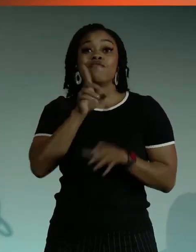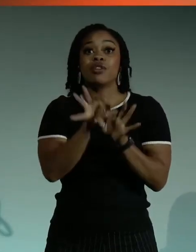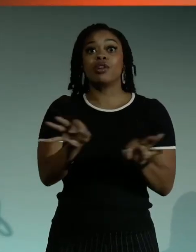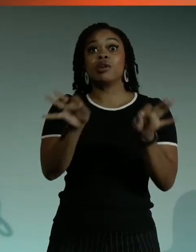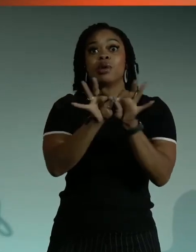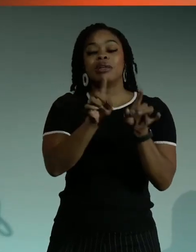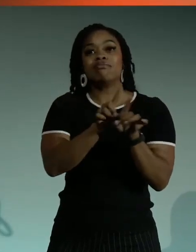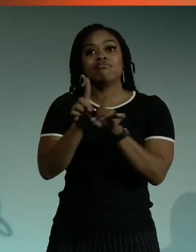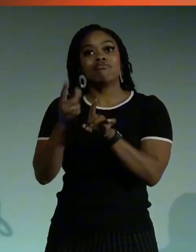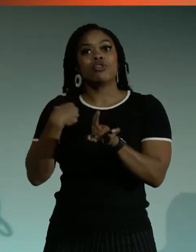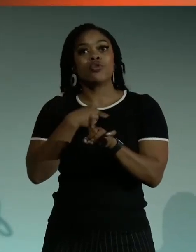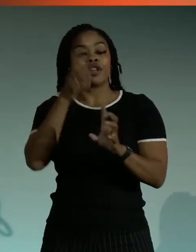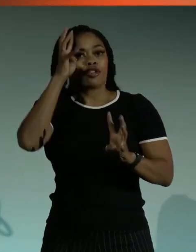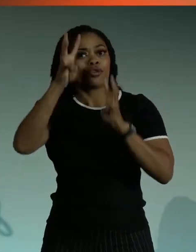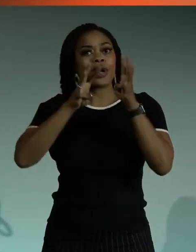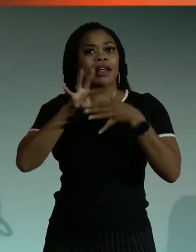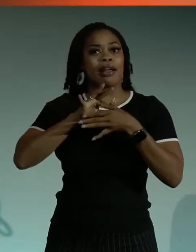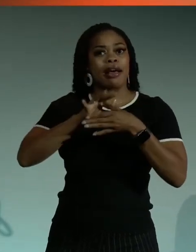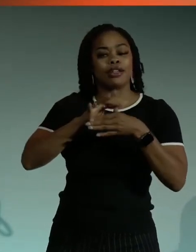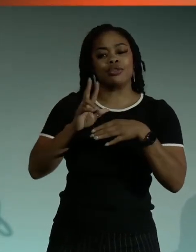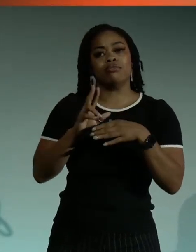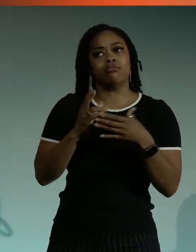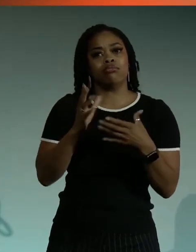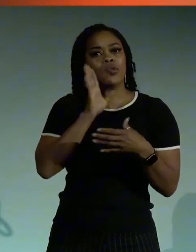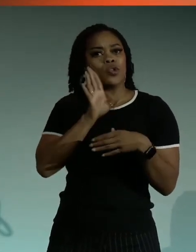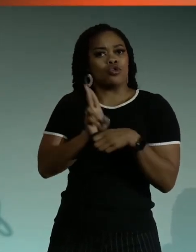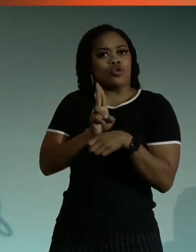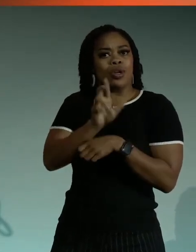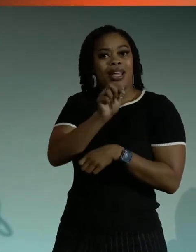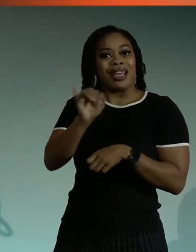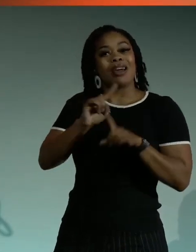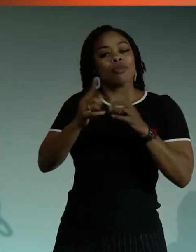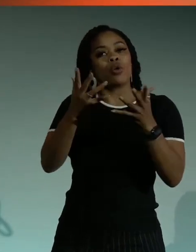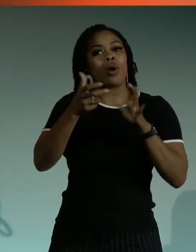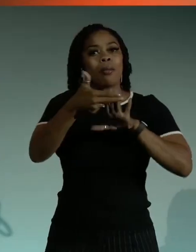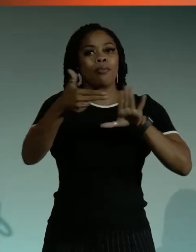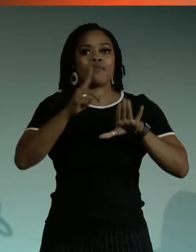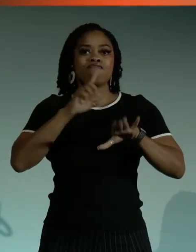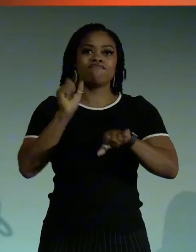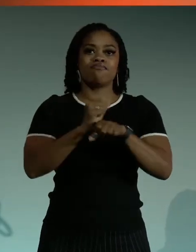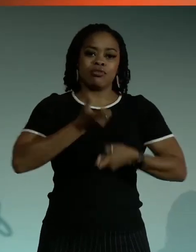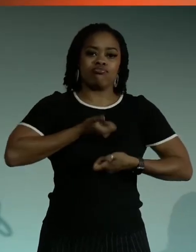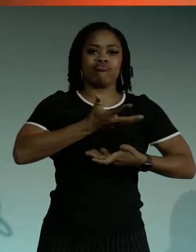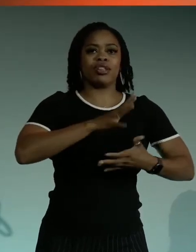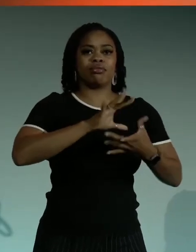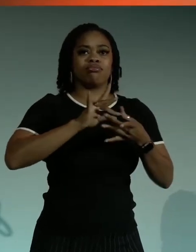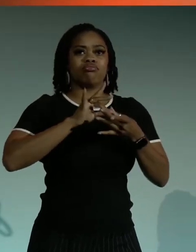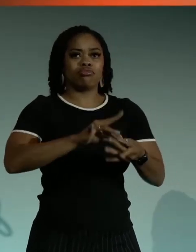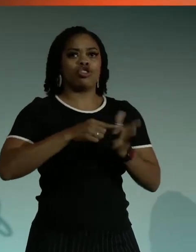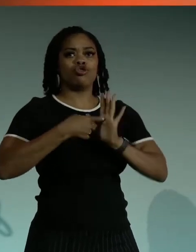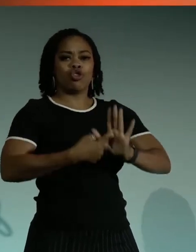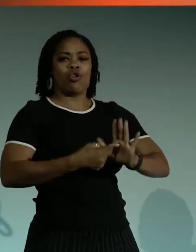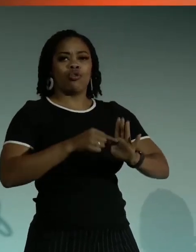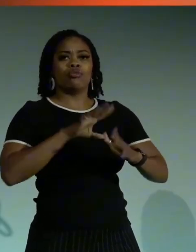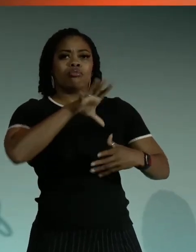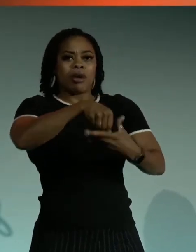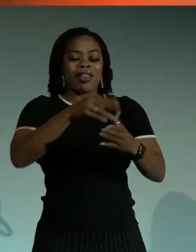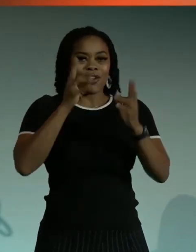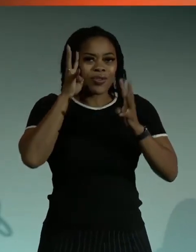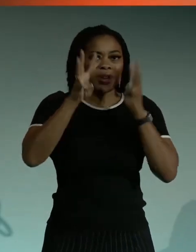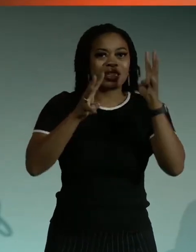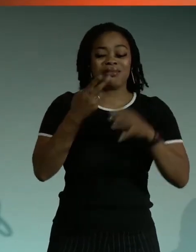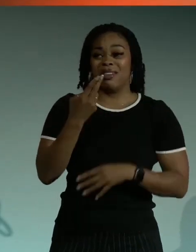as we're creating content using AI, that our brand is expressed as a part of that creation. HubSpot made it